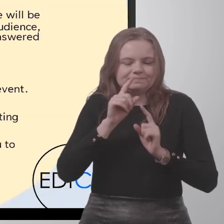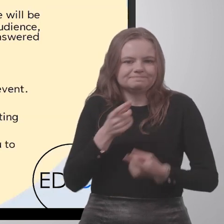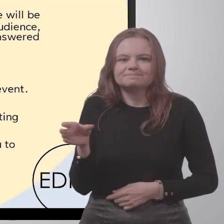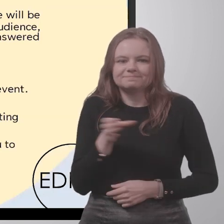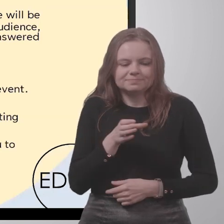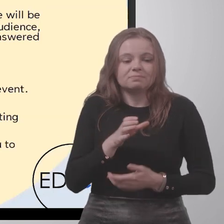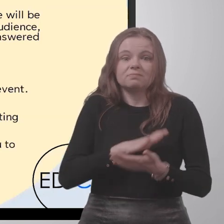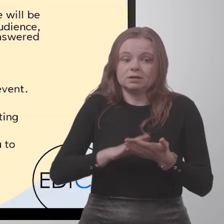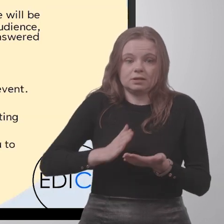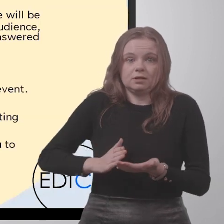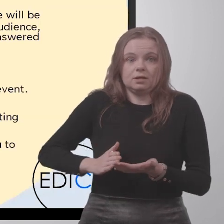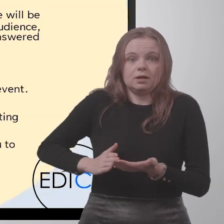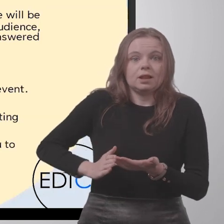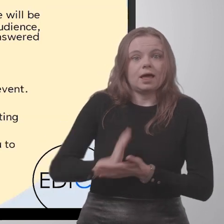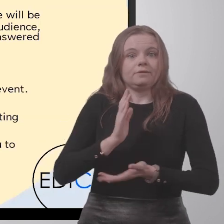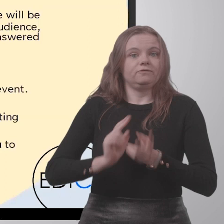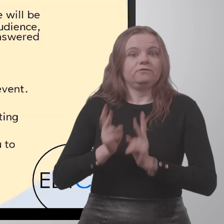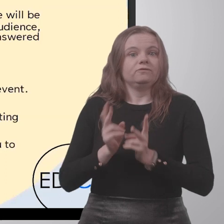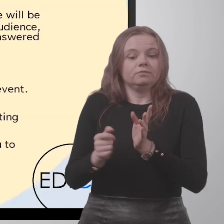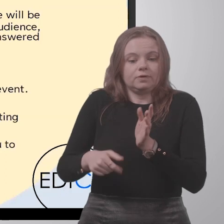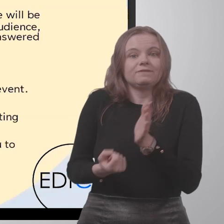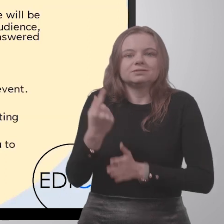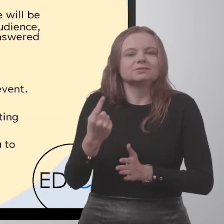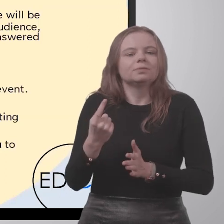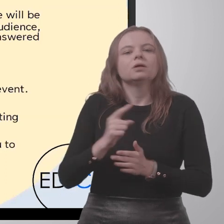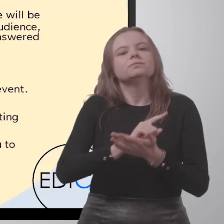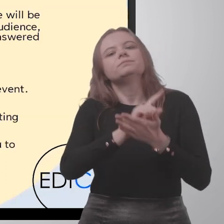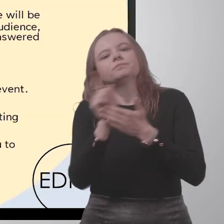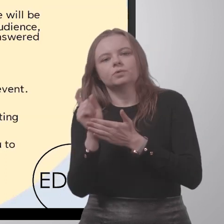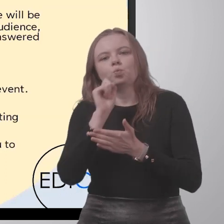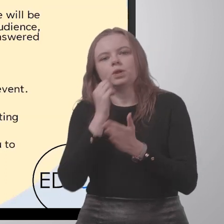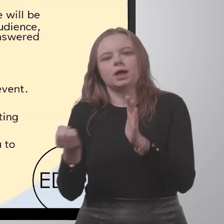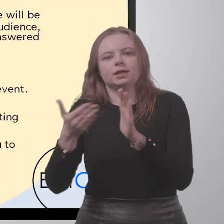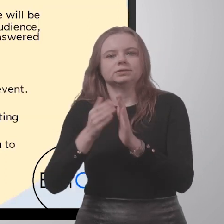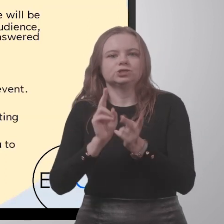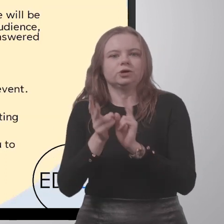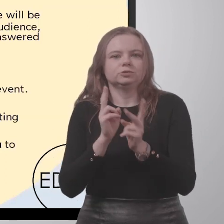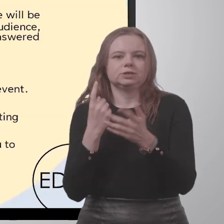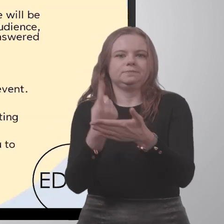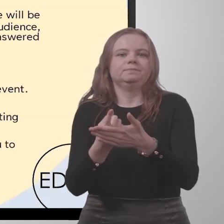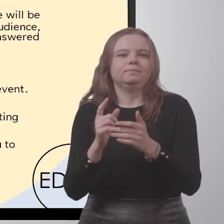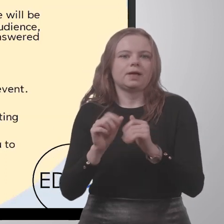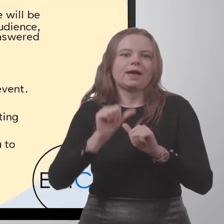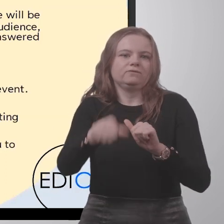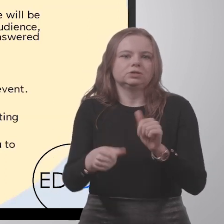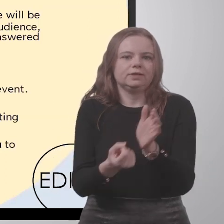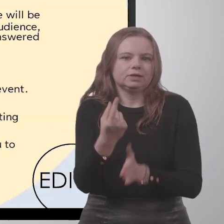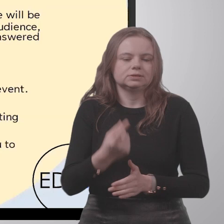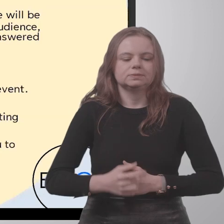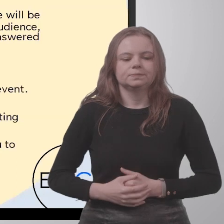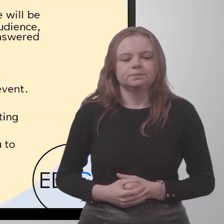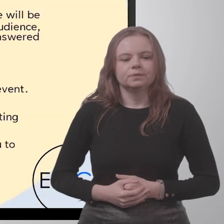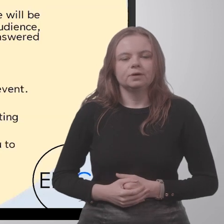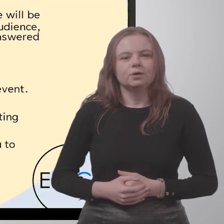interpreter. So there won't be an interpreter for this event, but we will add a BSL interpreted version to the website after the event. So